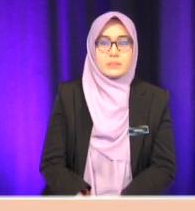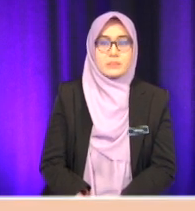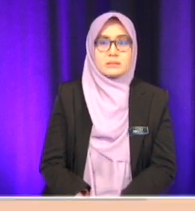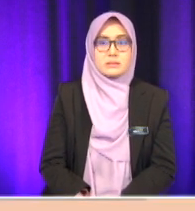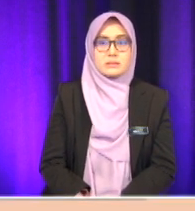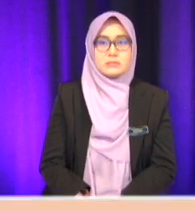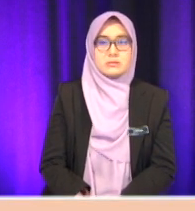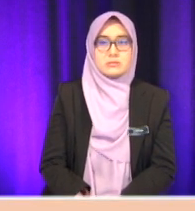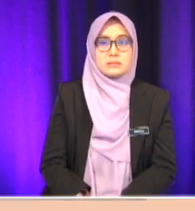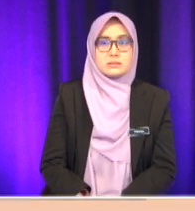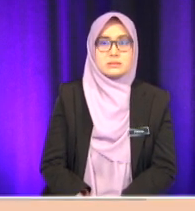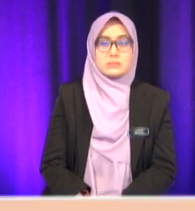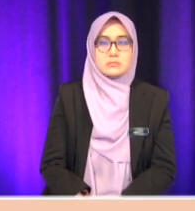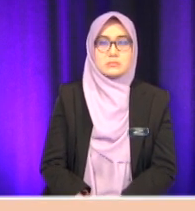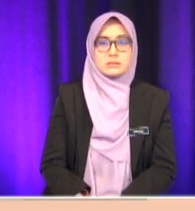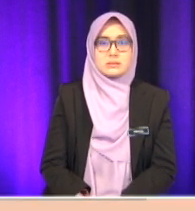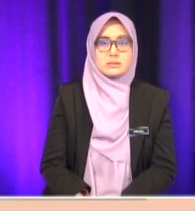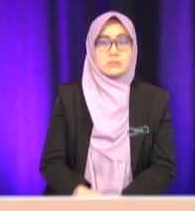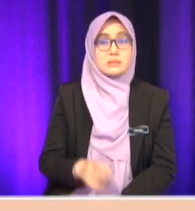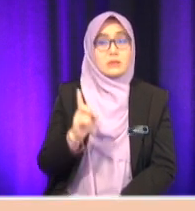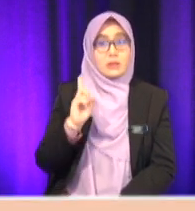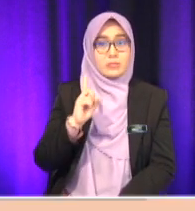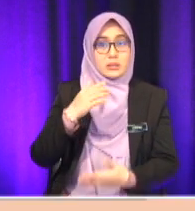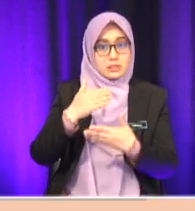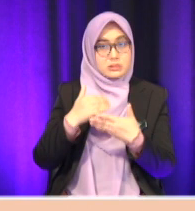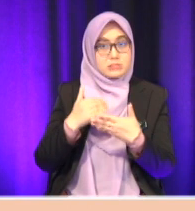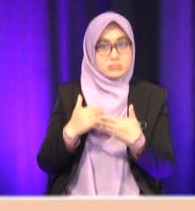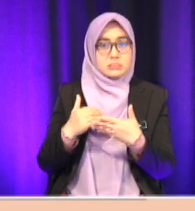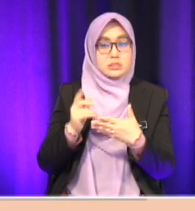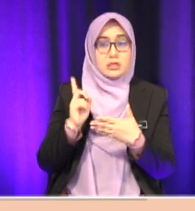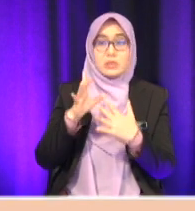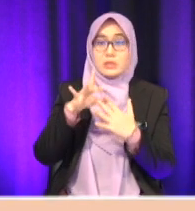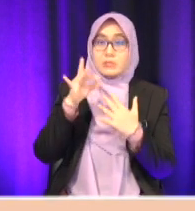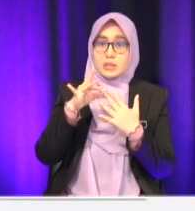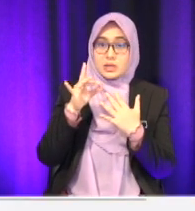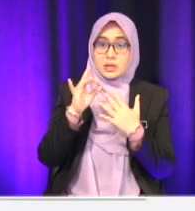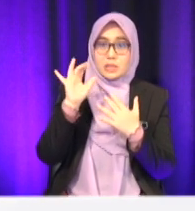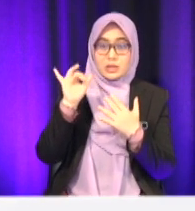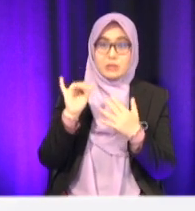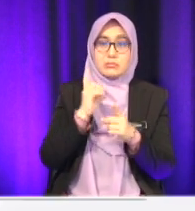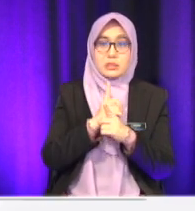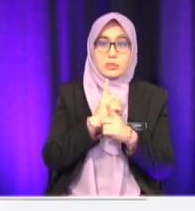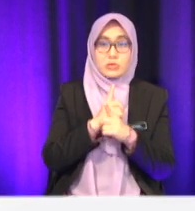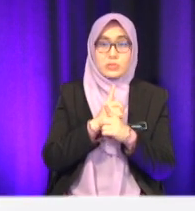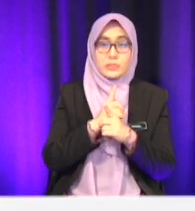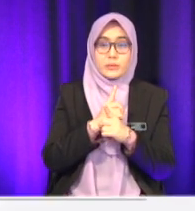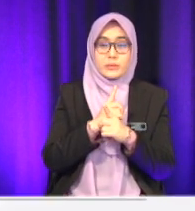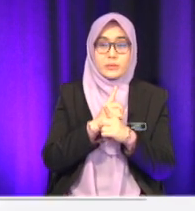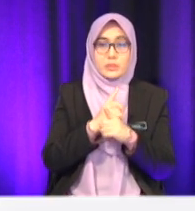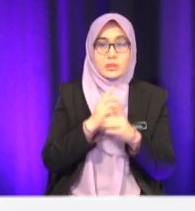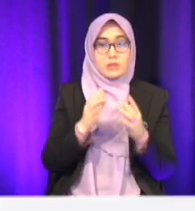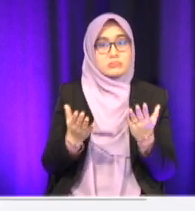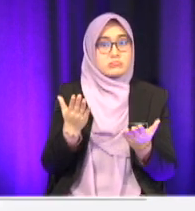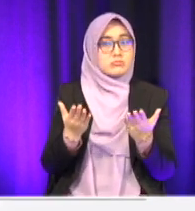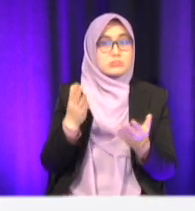it sharing experience? Which one will be the most suitable one? Would it be C? C.